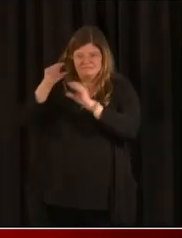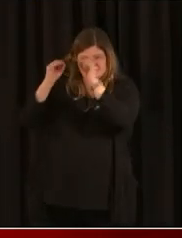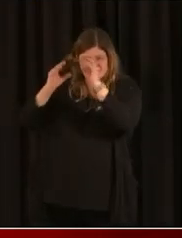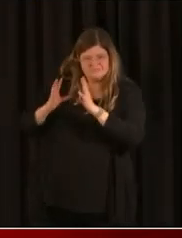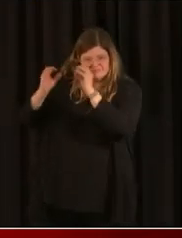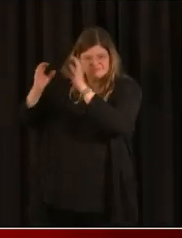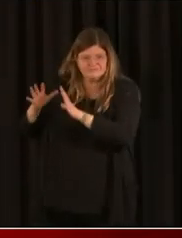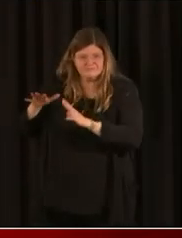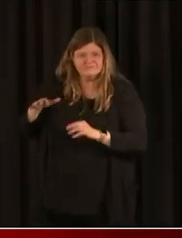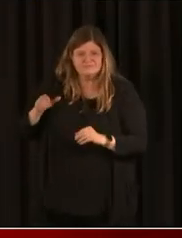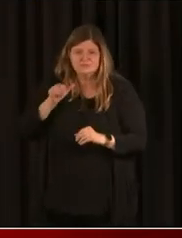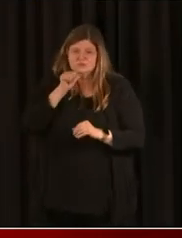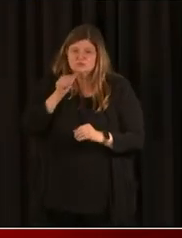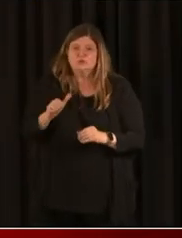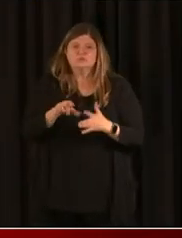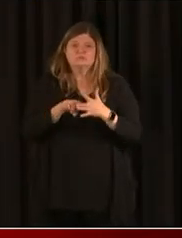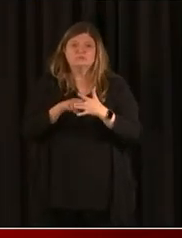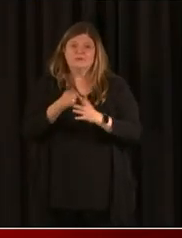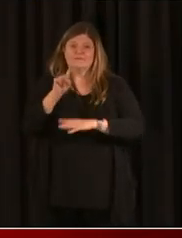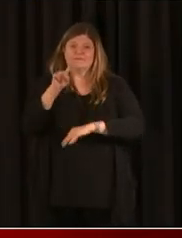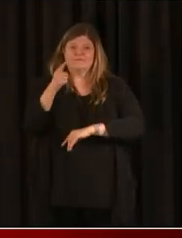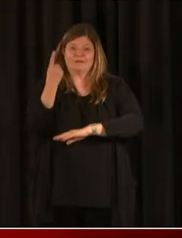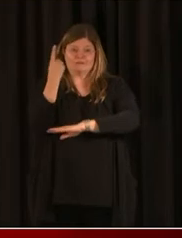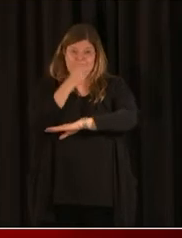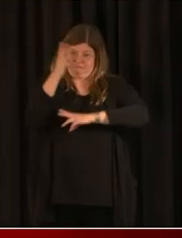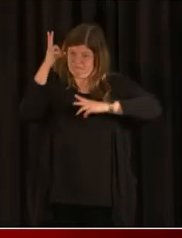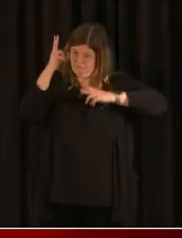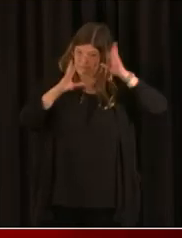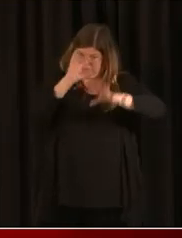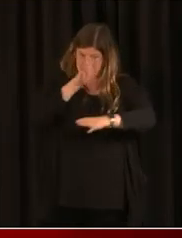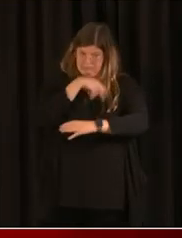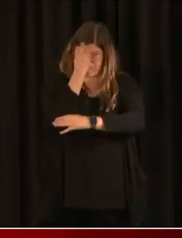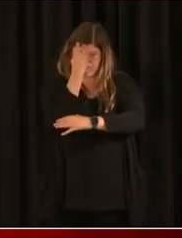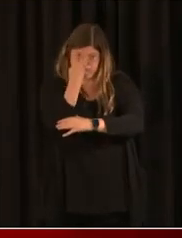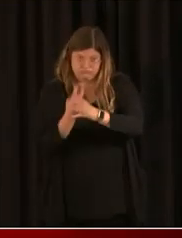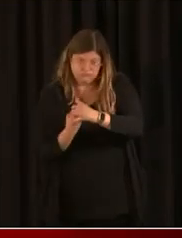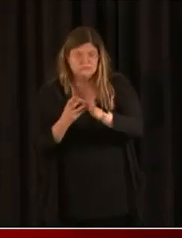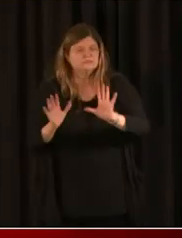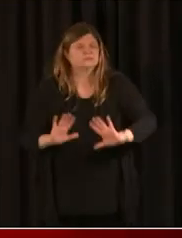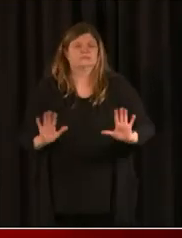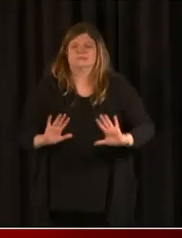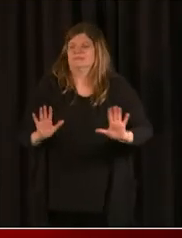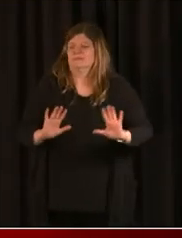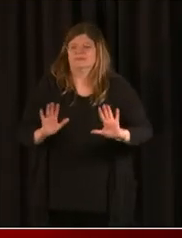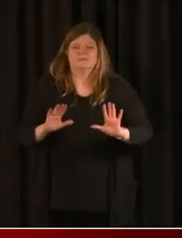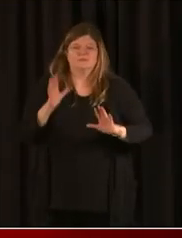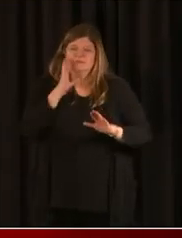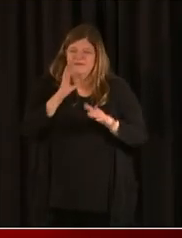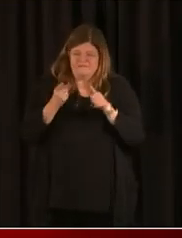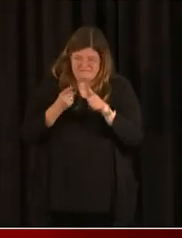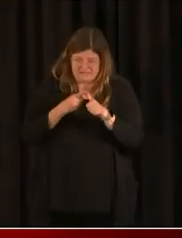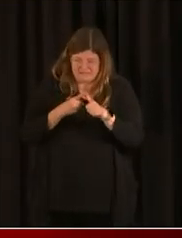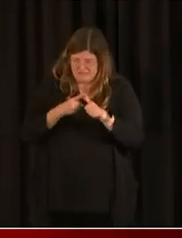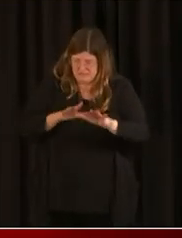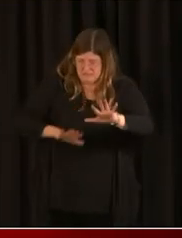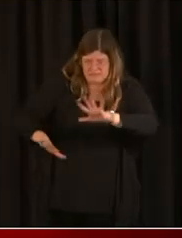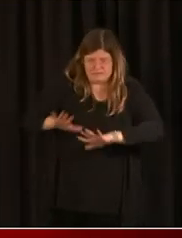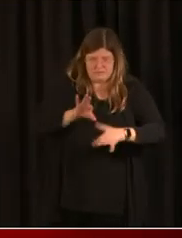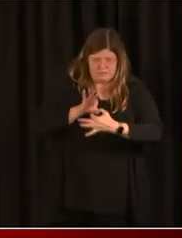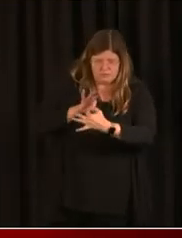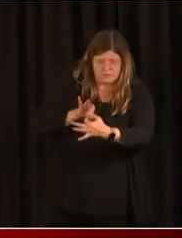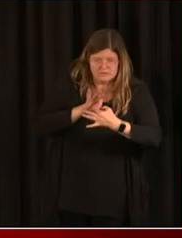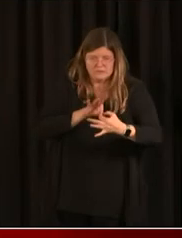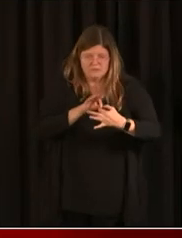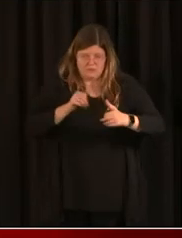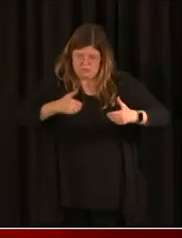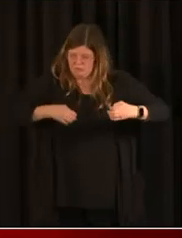going to start day one with rushing into the academics. We know that we need to reconnect with our students. We know that there's a lot of social